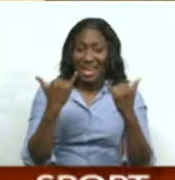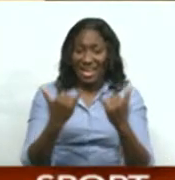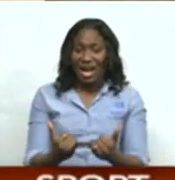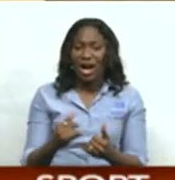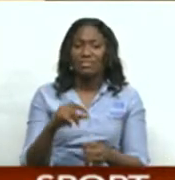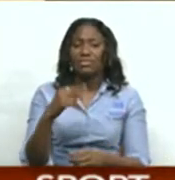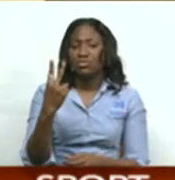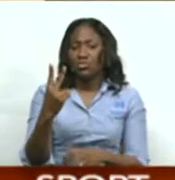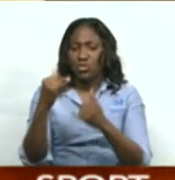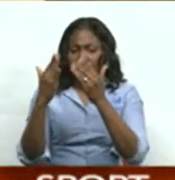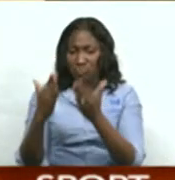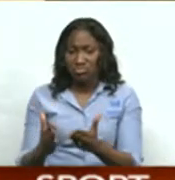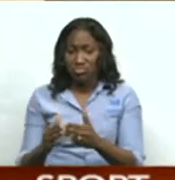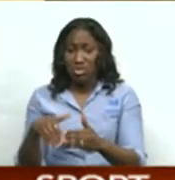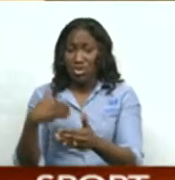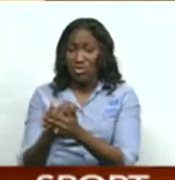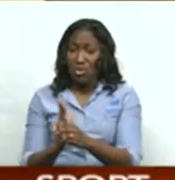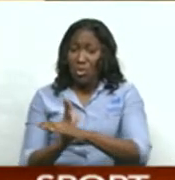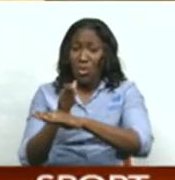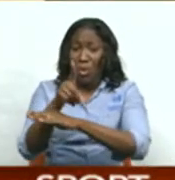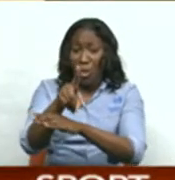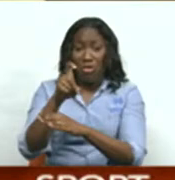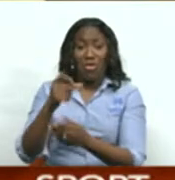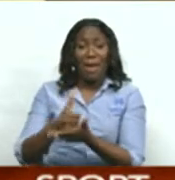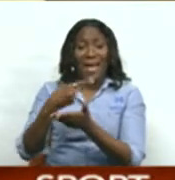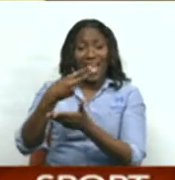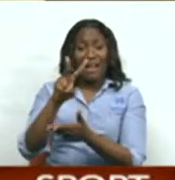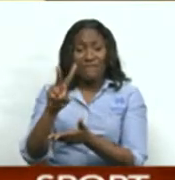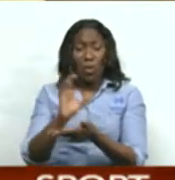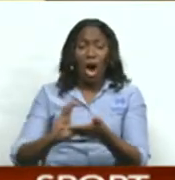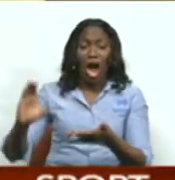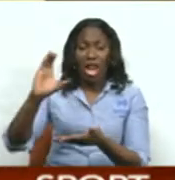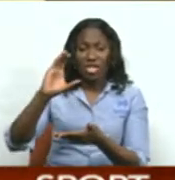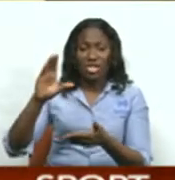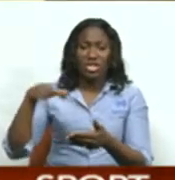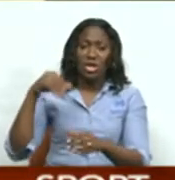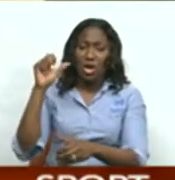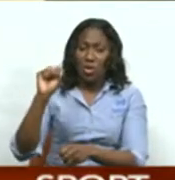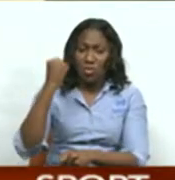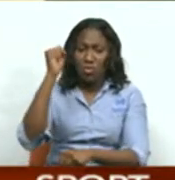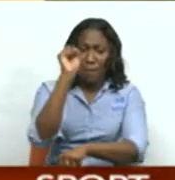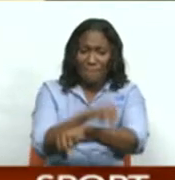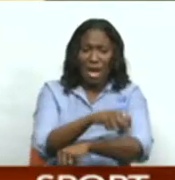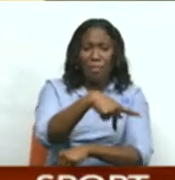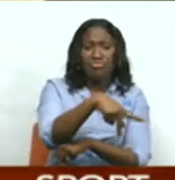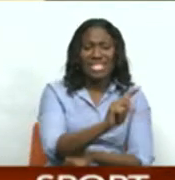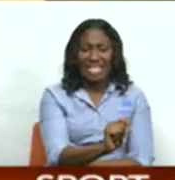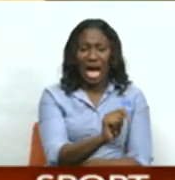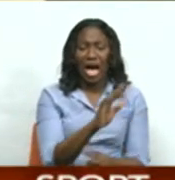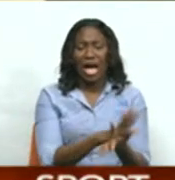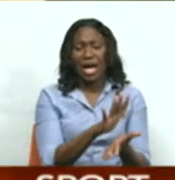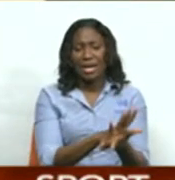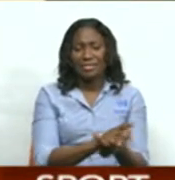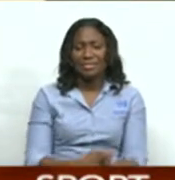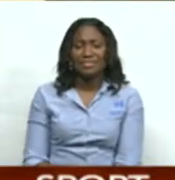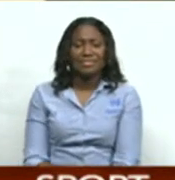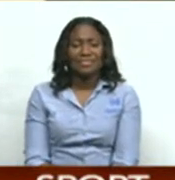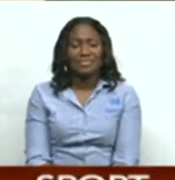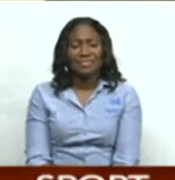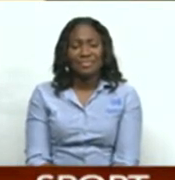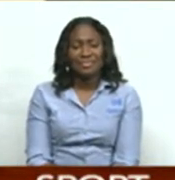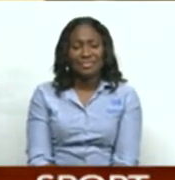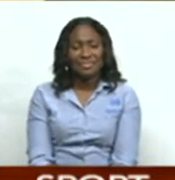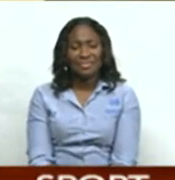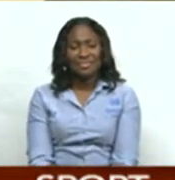scored centuries to lead Hillview College to a 152-run win over Prince's Town. Ian Wason,